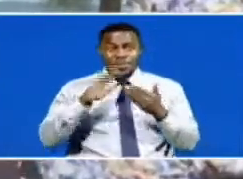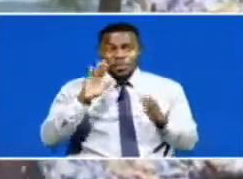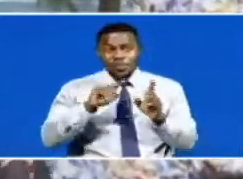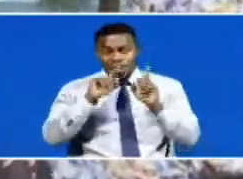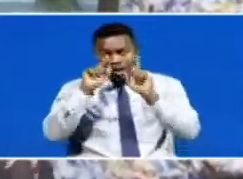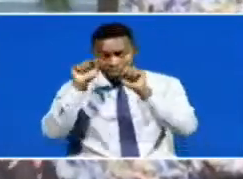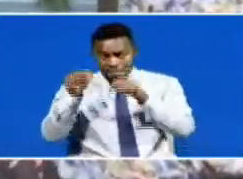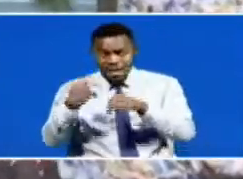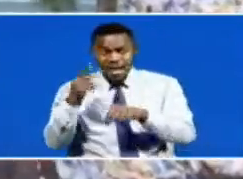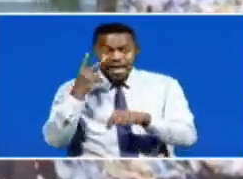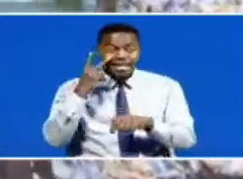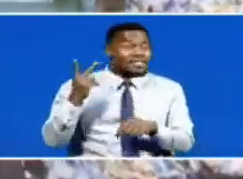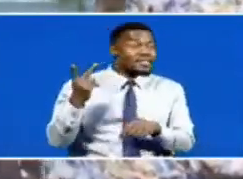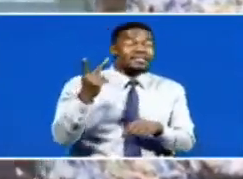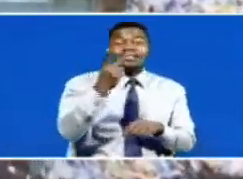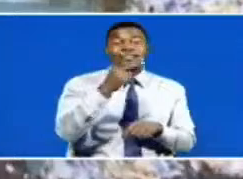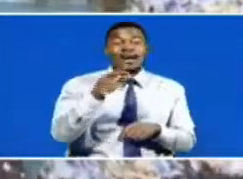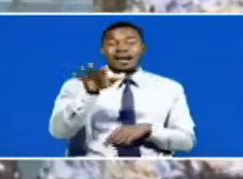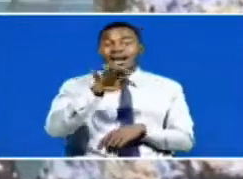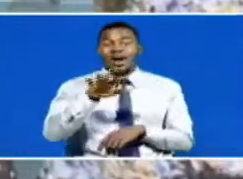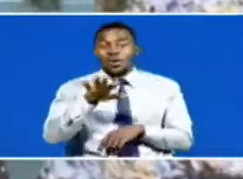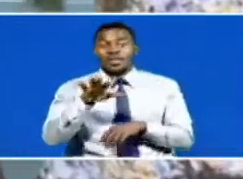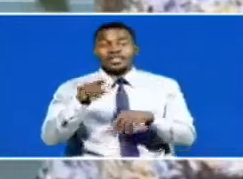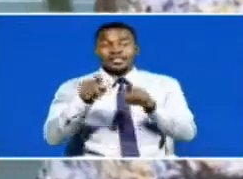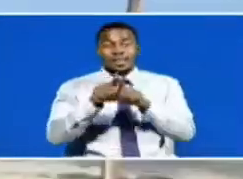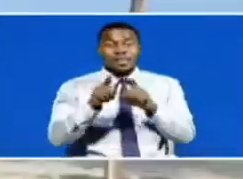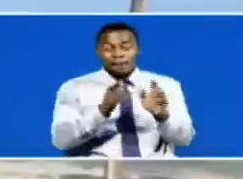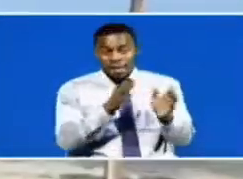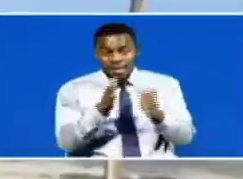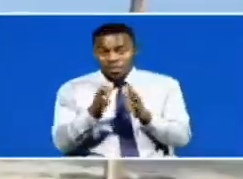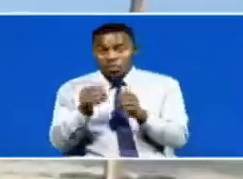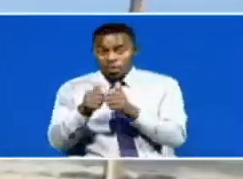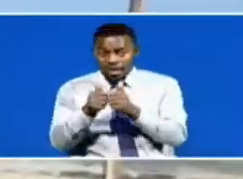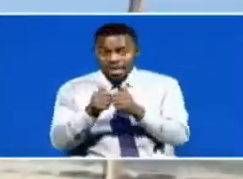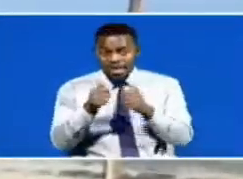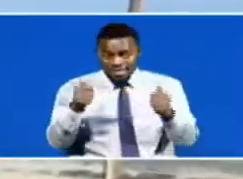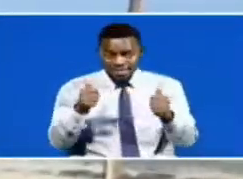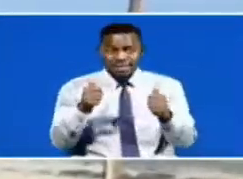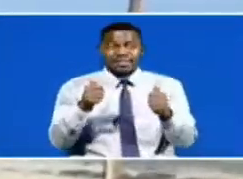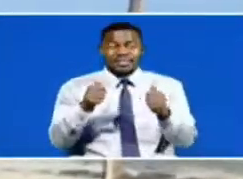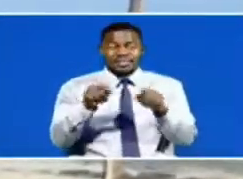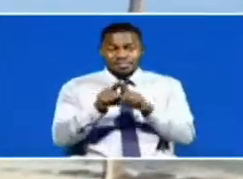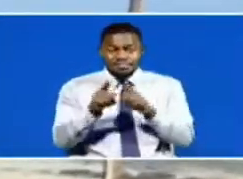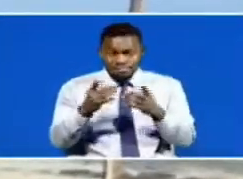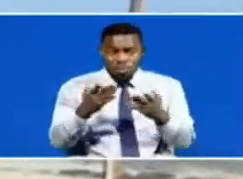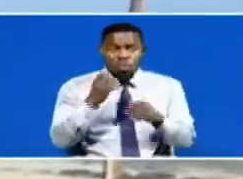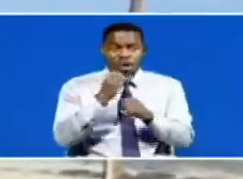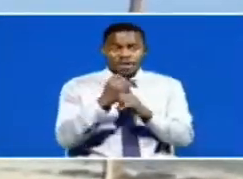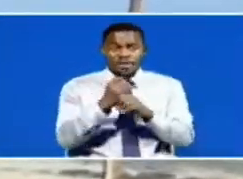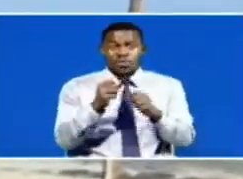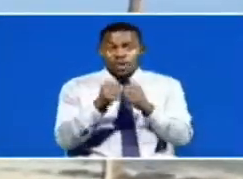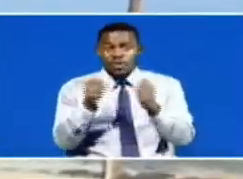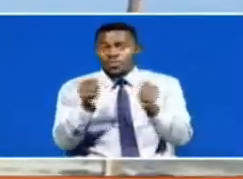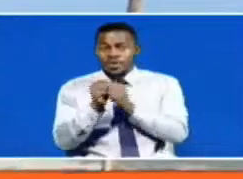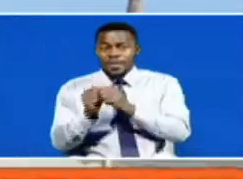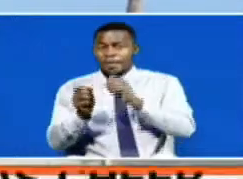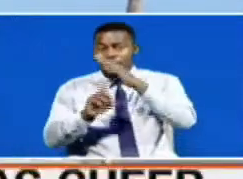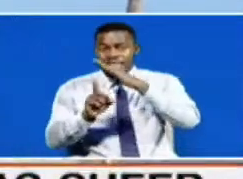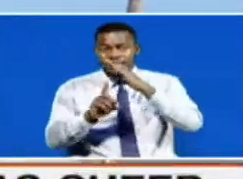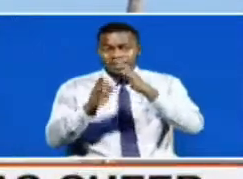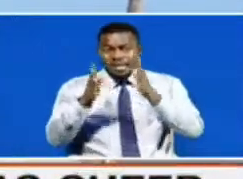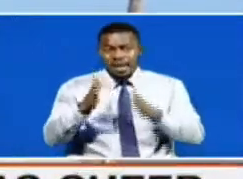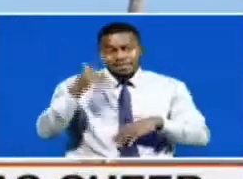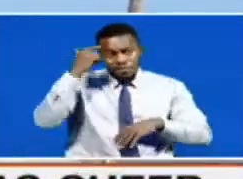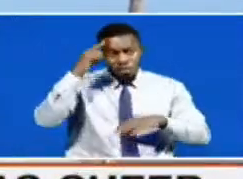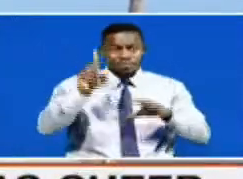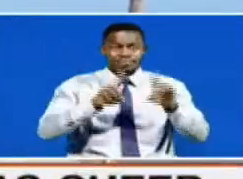cha festivals, na tungetaka kushirikiana na wao wazidi to promote.